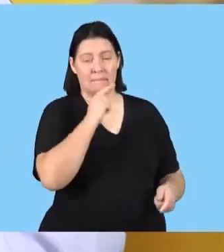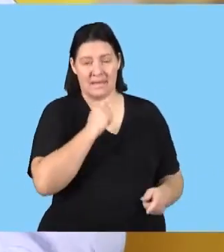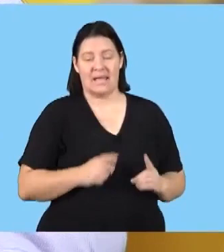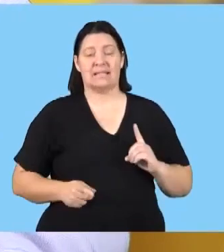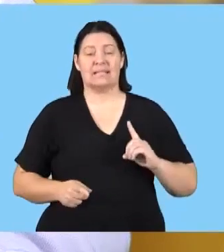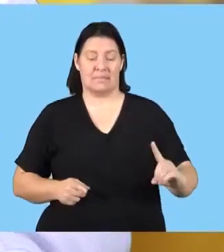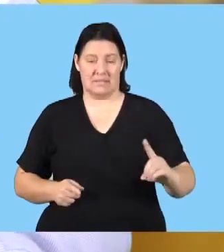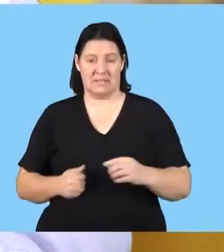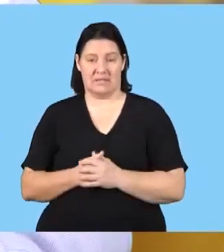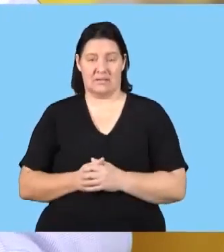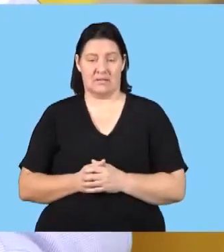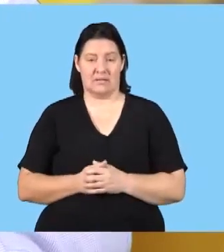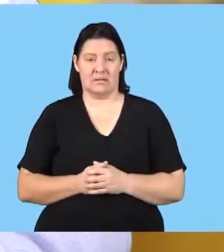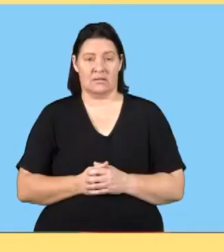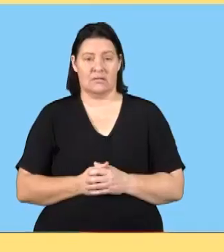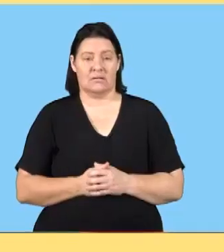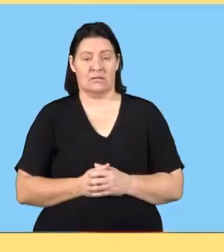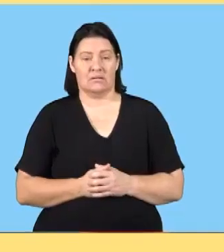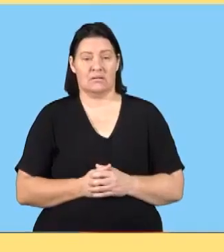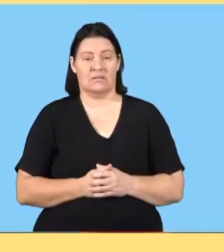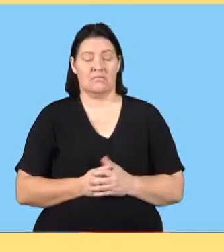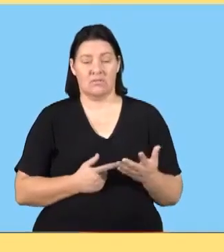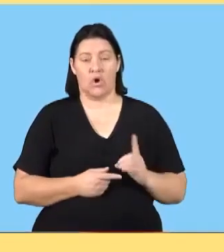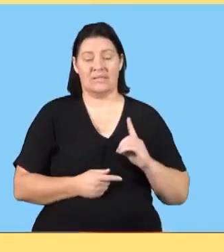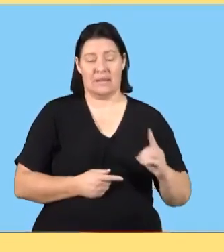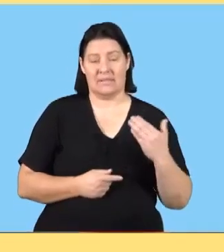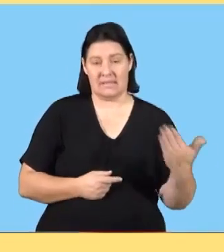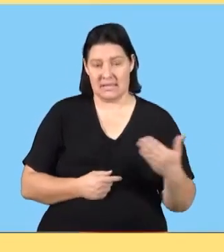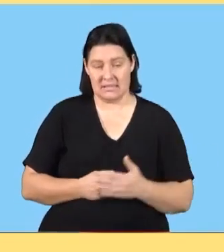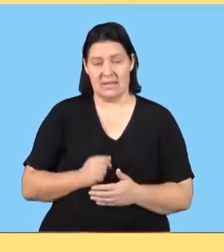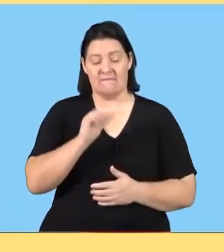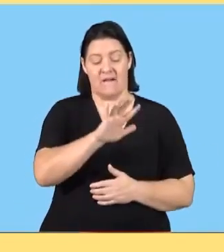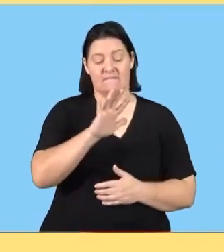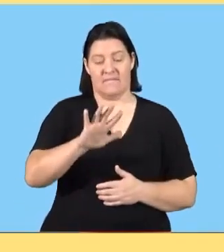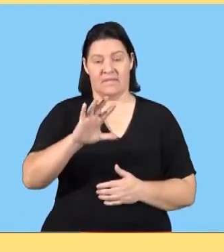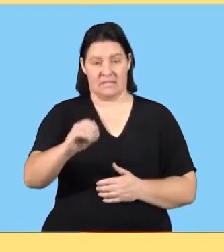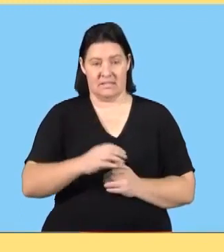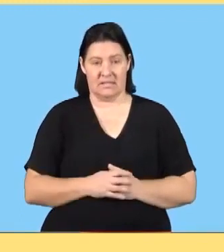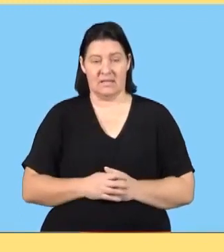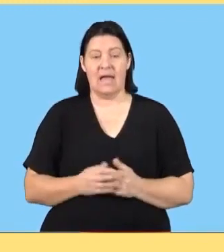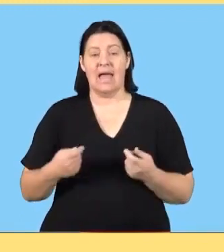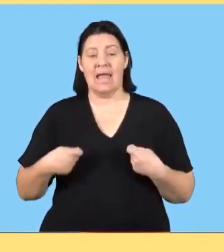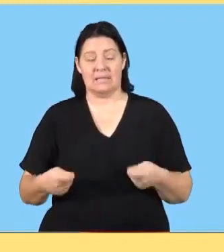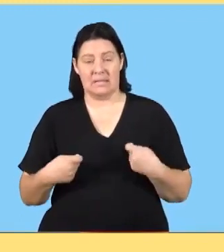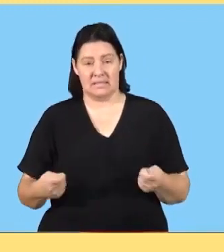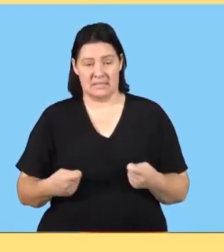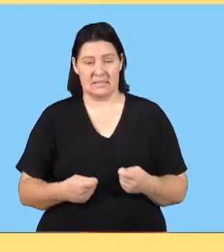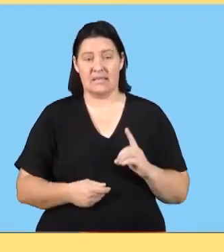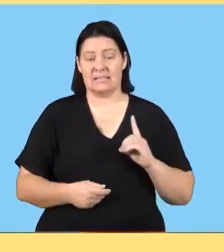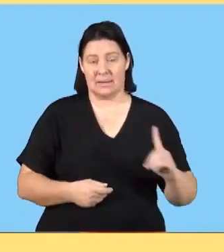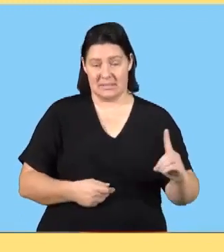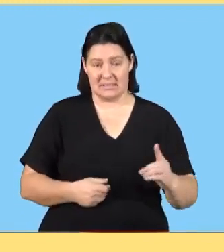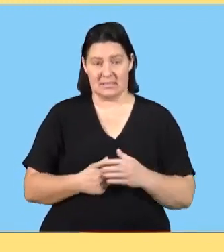is debited. So you have interest on overdue creditors on the debit side, 550. Expenses are